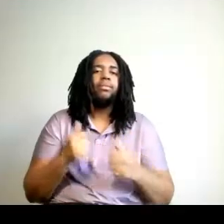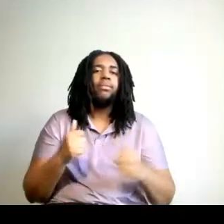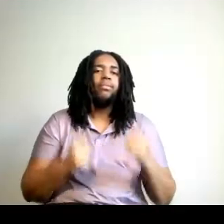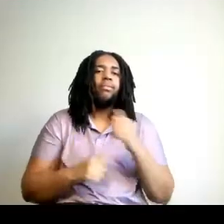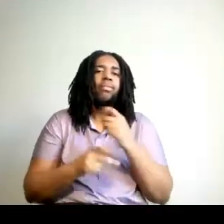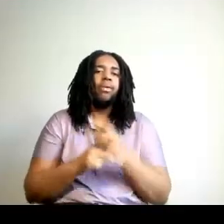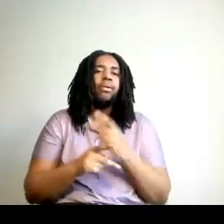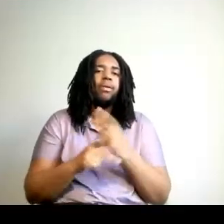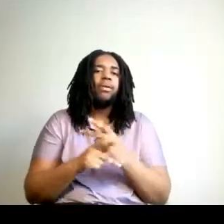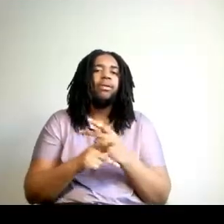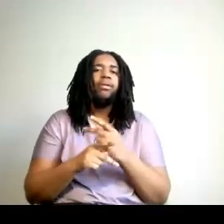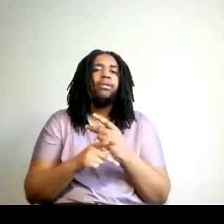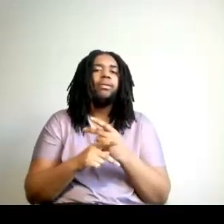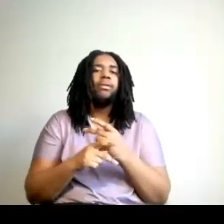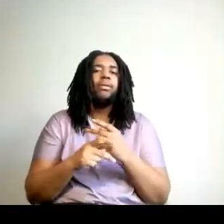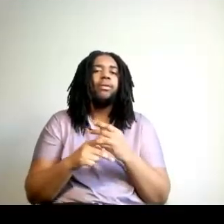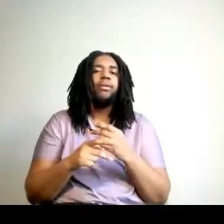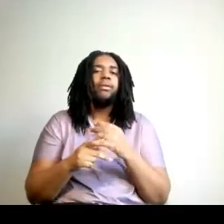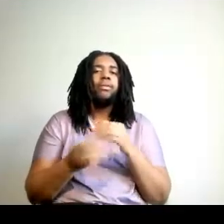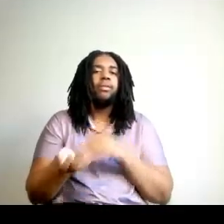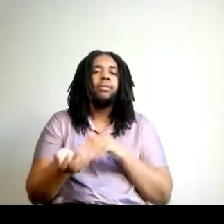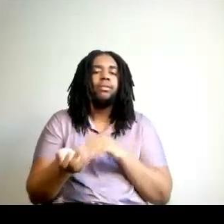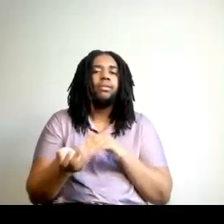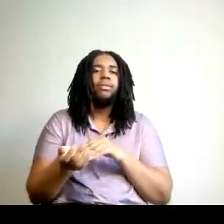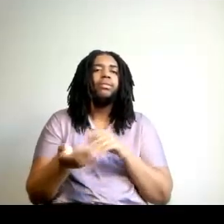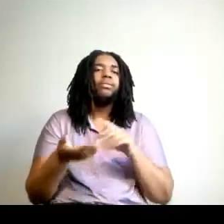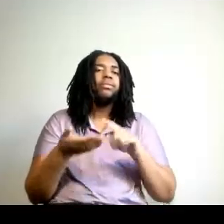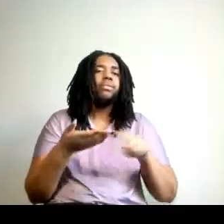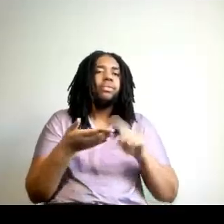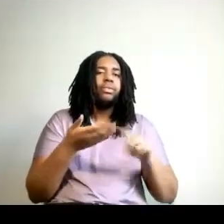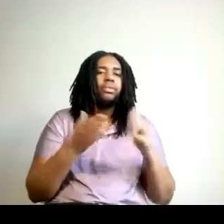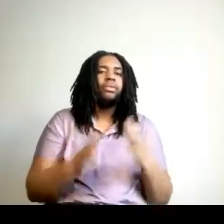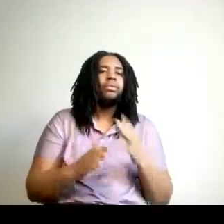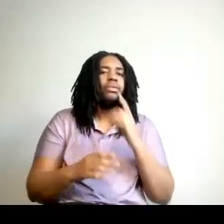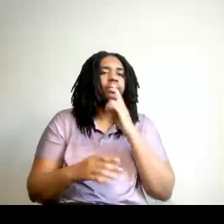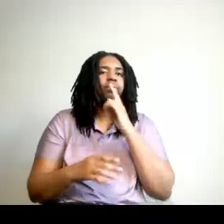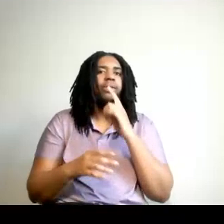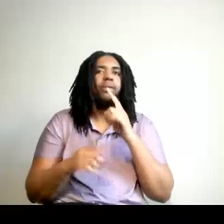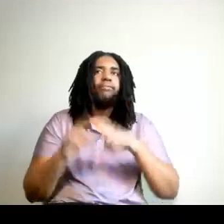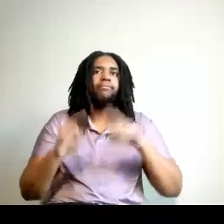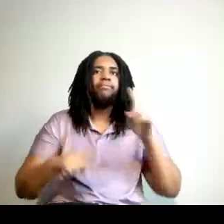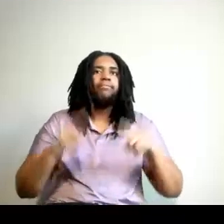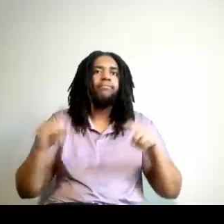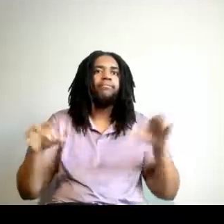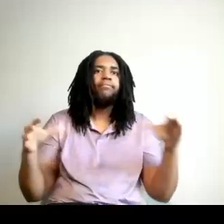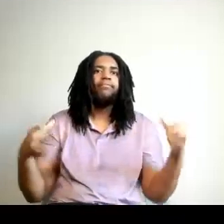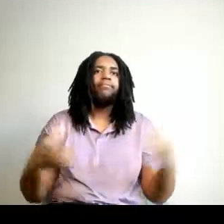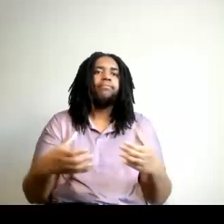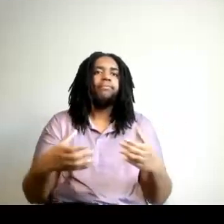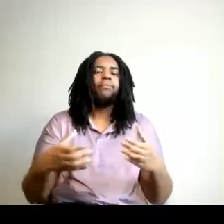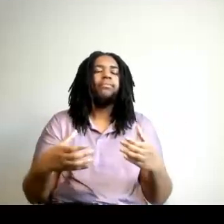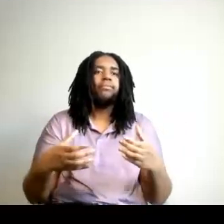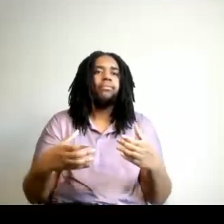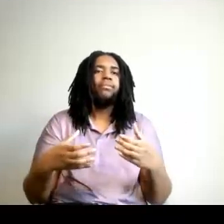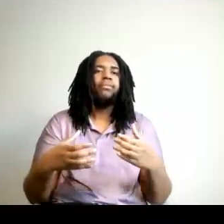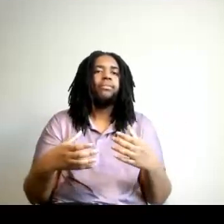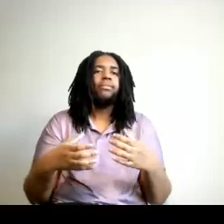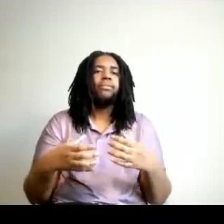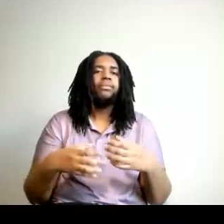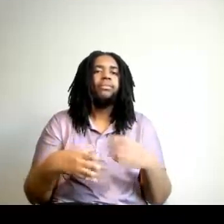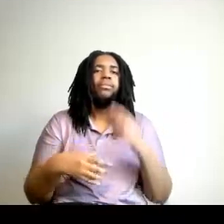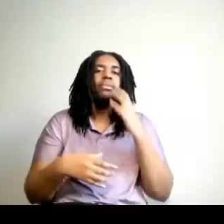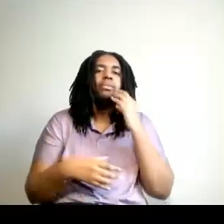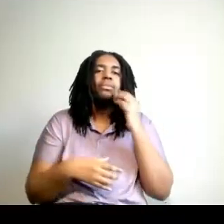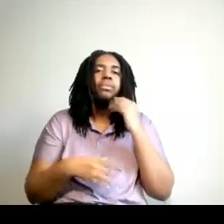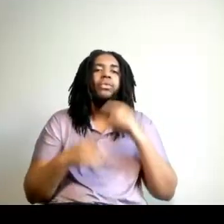physicians, people that were researchers. So we had a good group of folks that really represented a lot of different diversity of